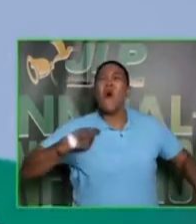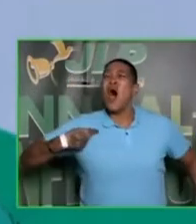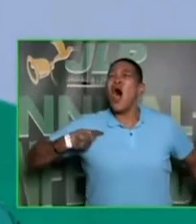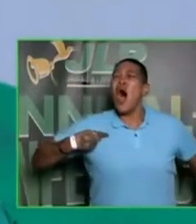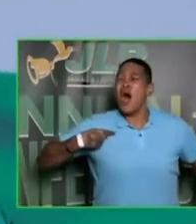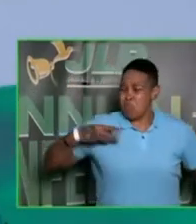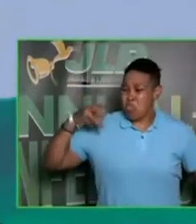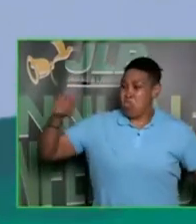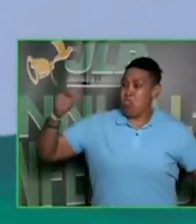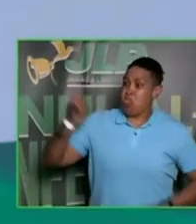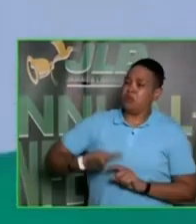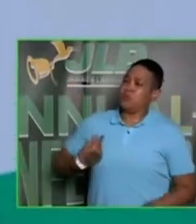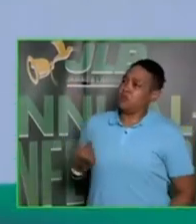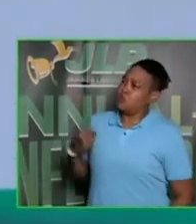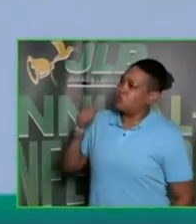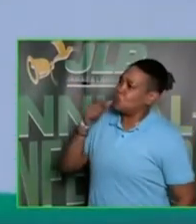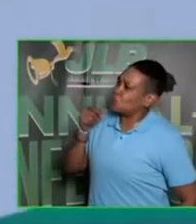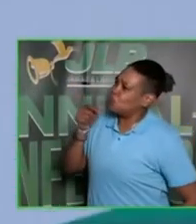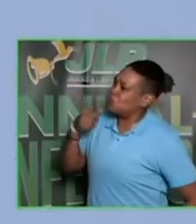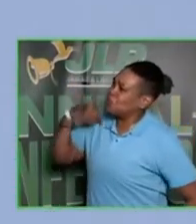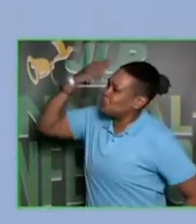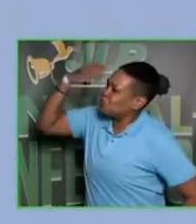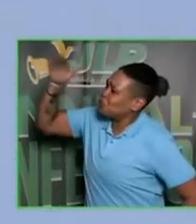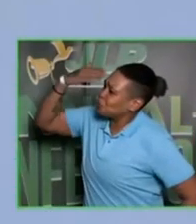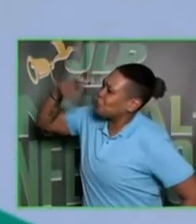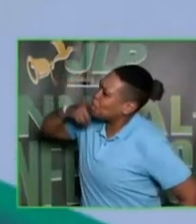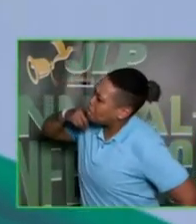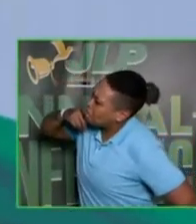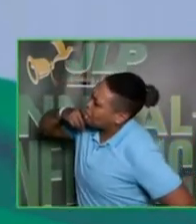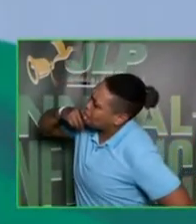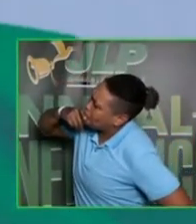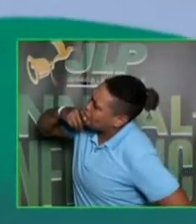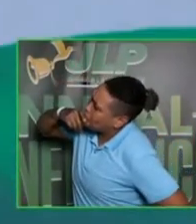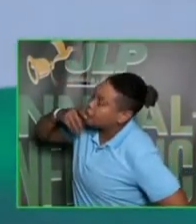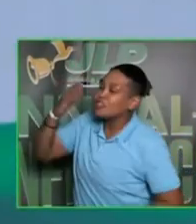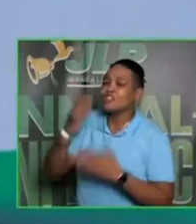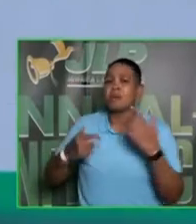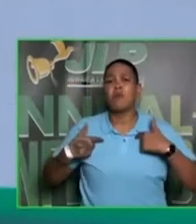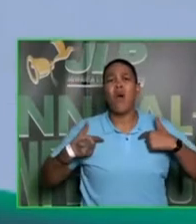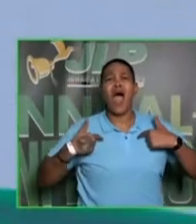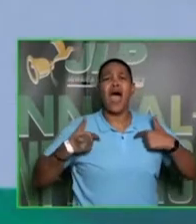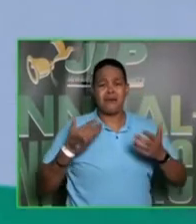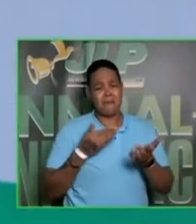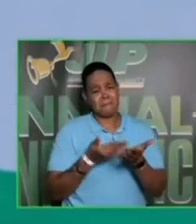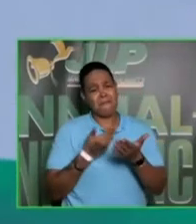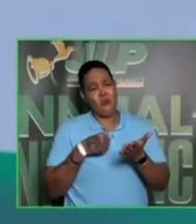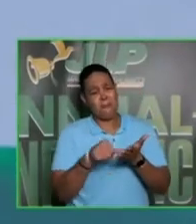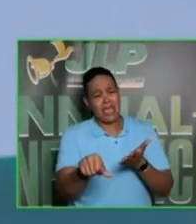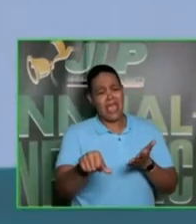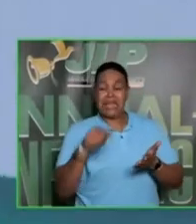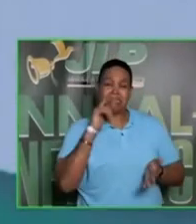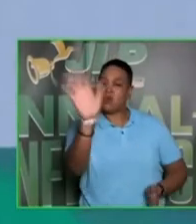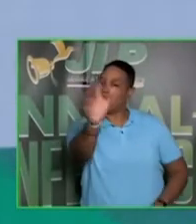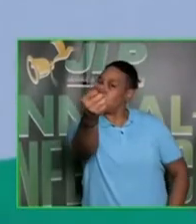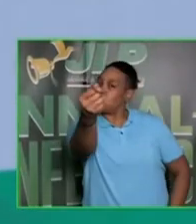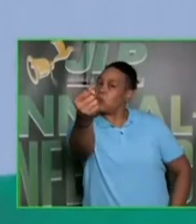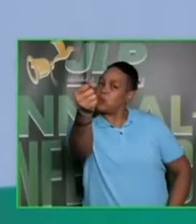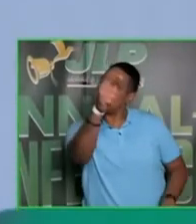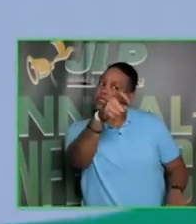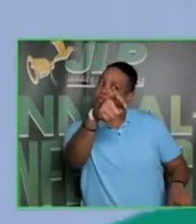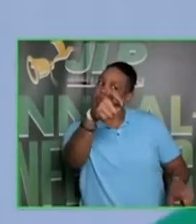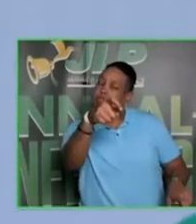prepaid system, but because it is only a pilot, you can only get it in some places, and sometimes it's not offered. Now,